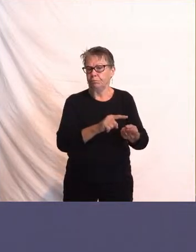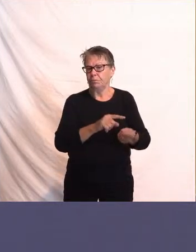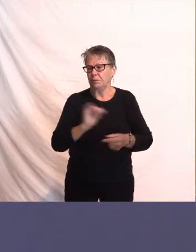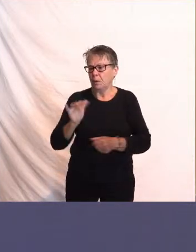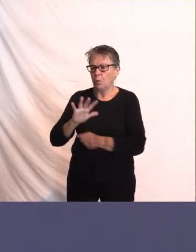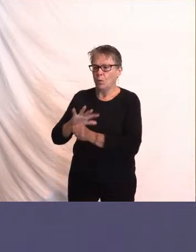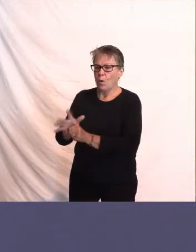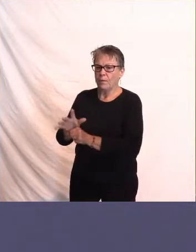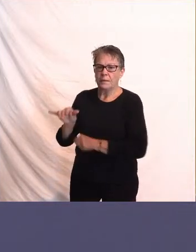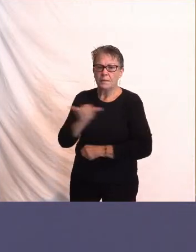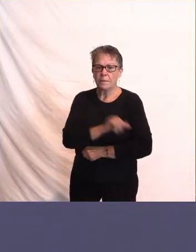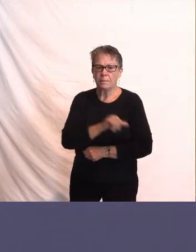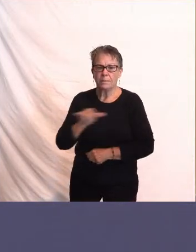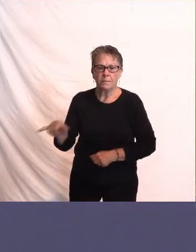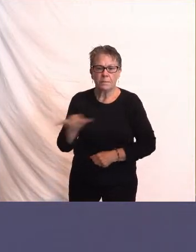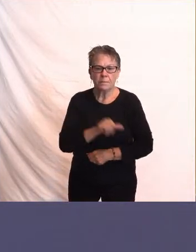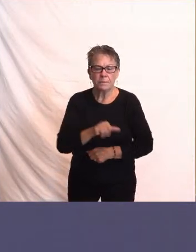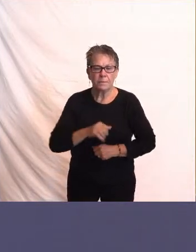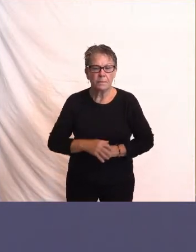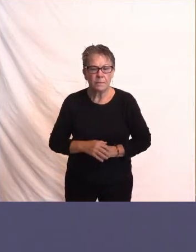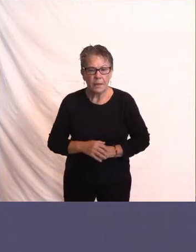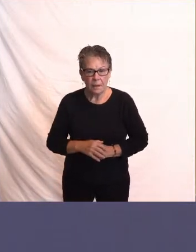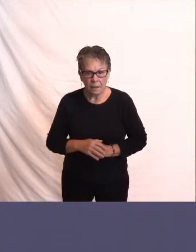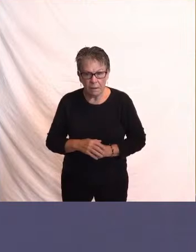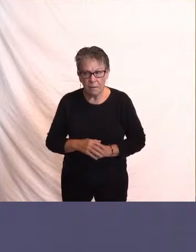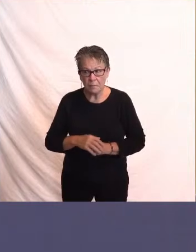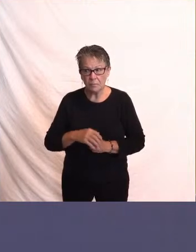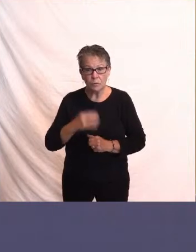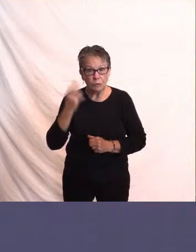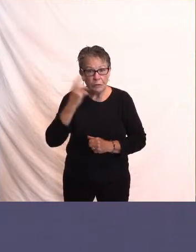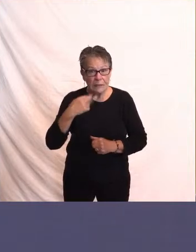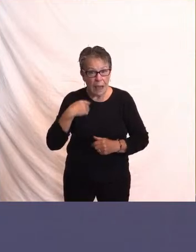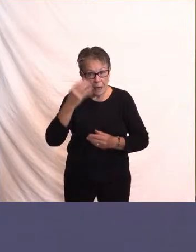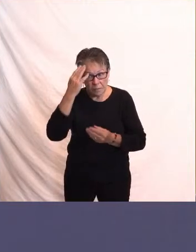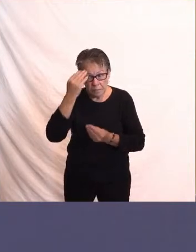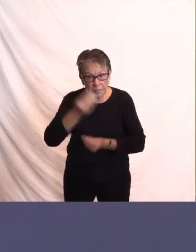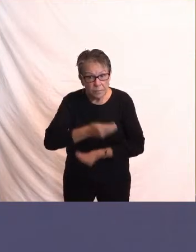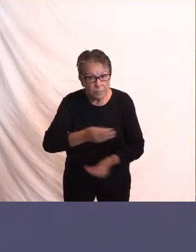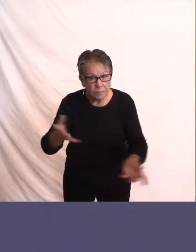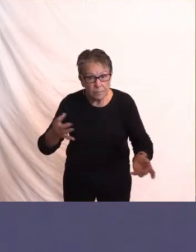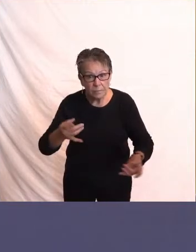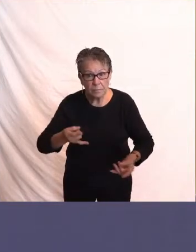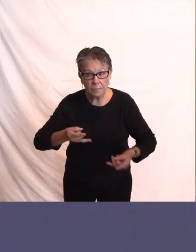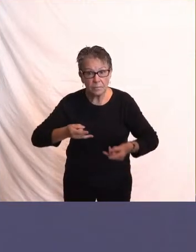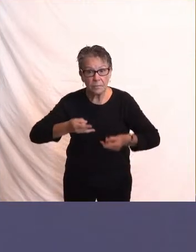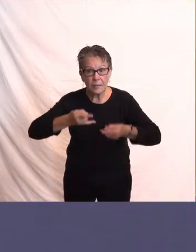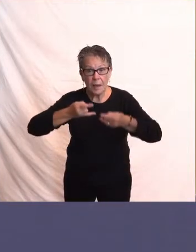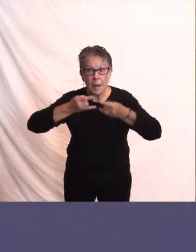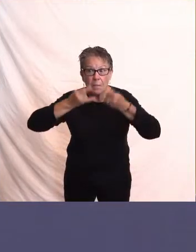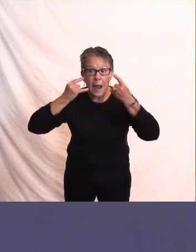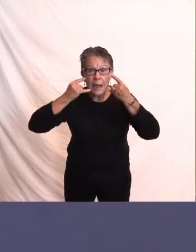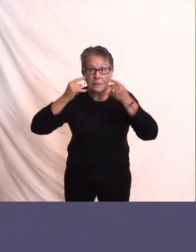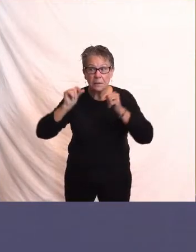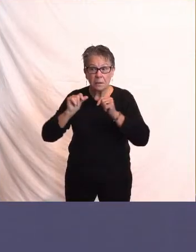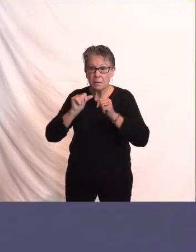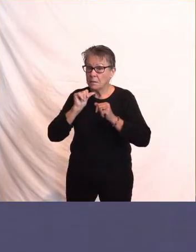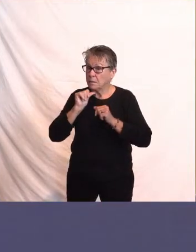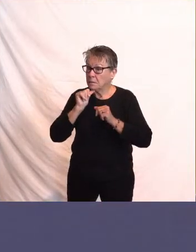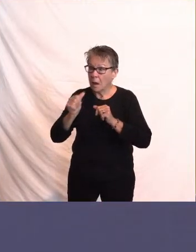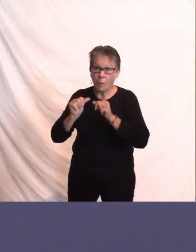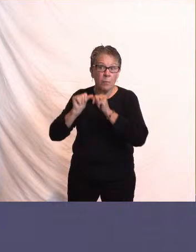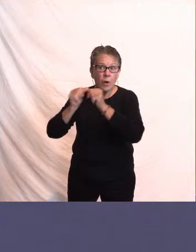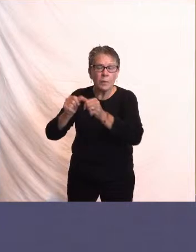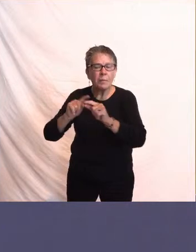always is because we're not going to hold ourselves to a zero reality here. We're going to make moves and